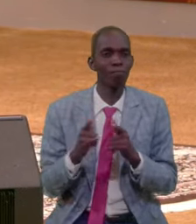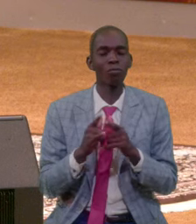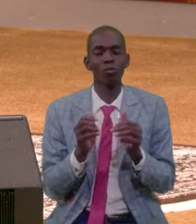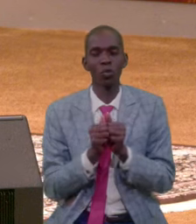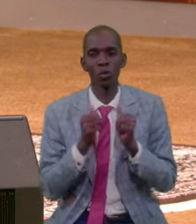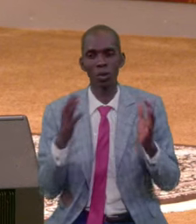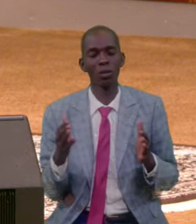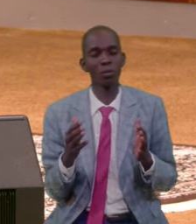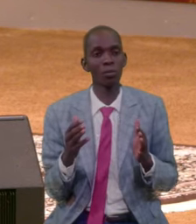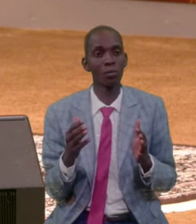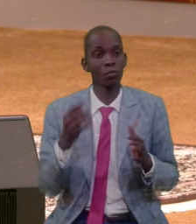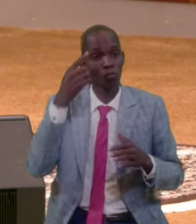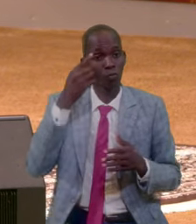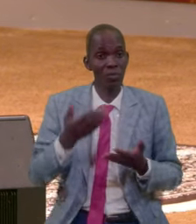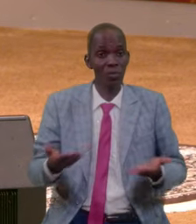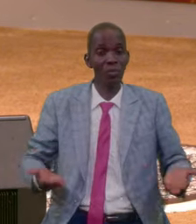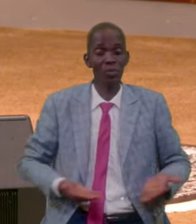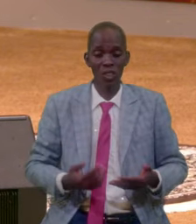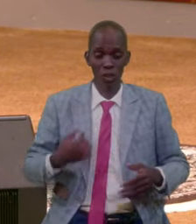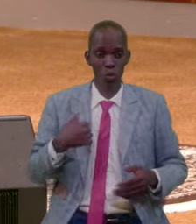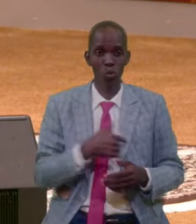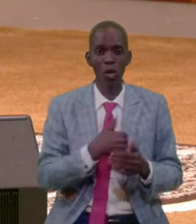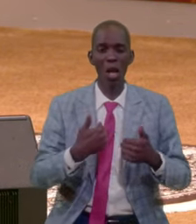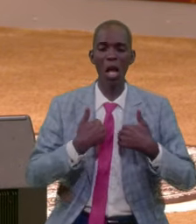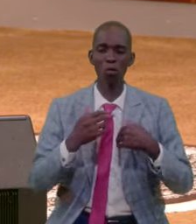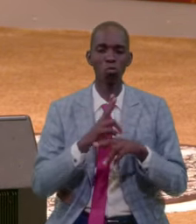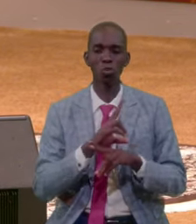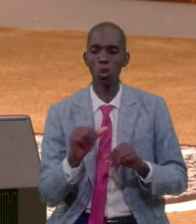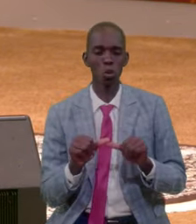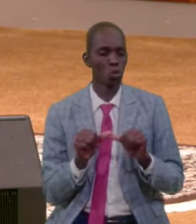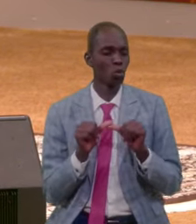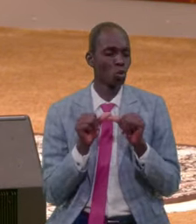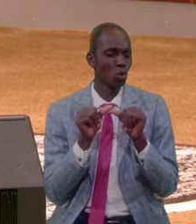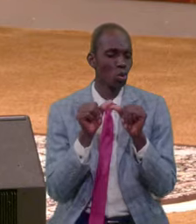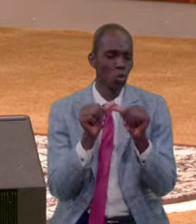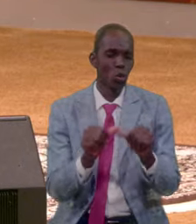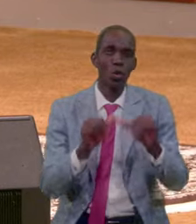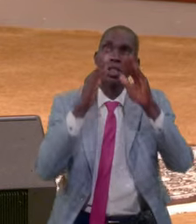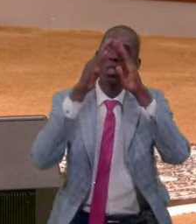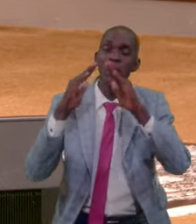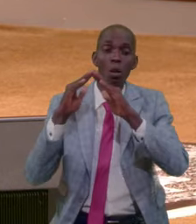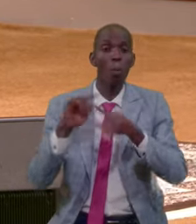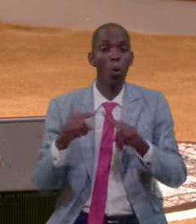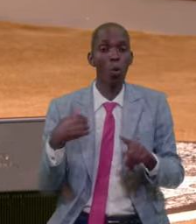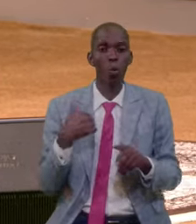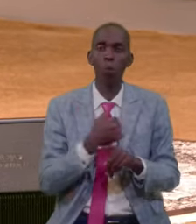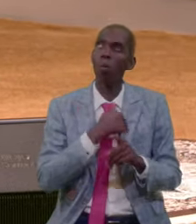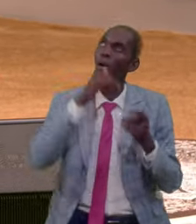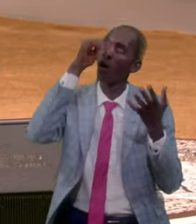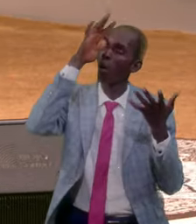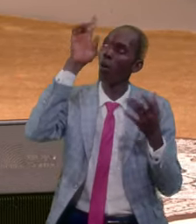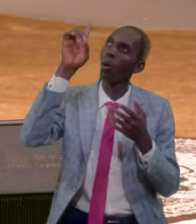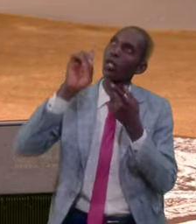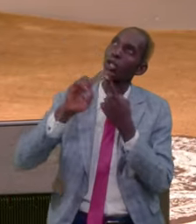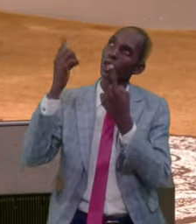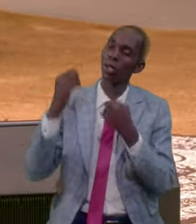here have we no continuing city, but we seek one to come. The people who